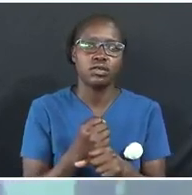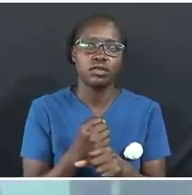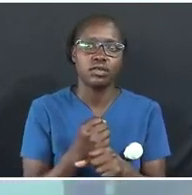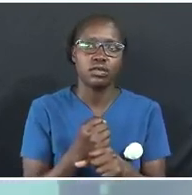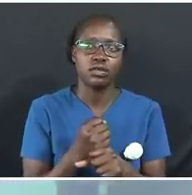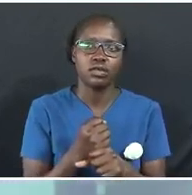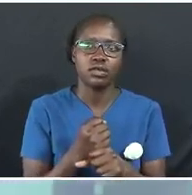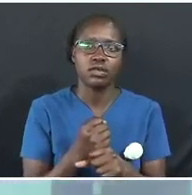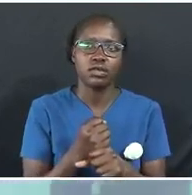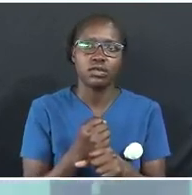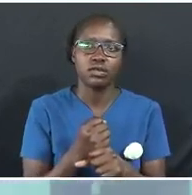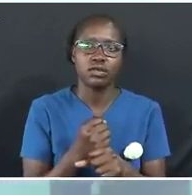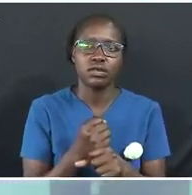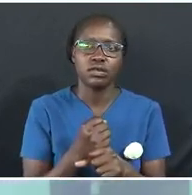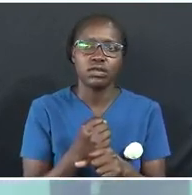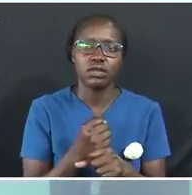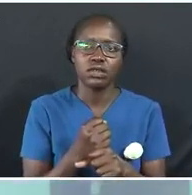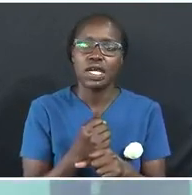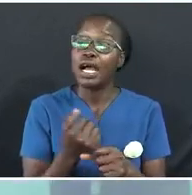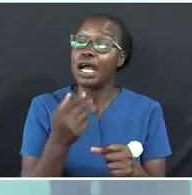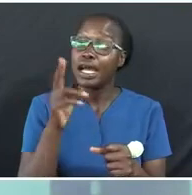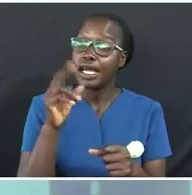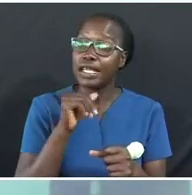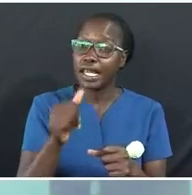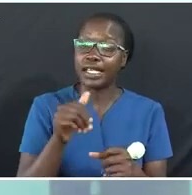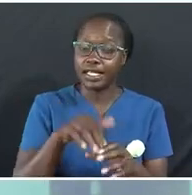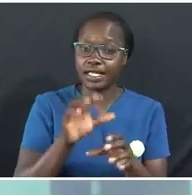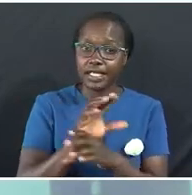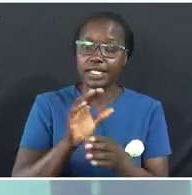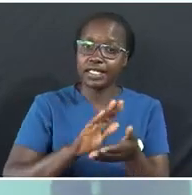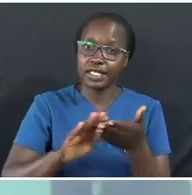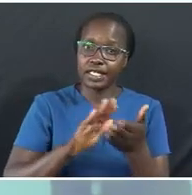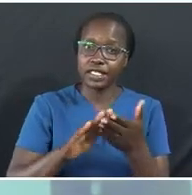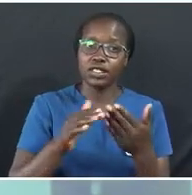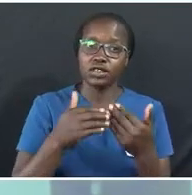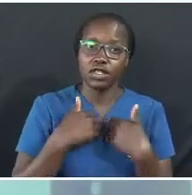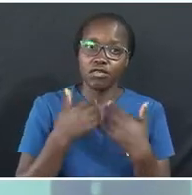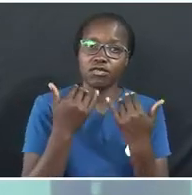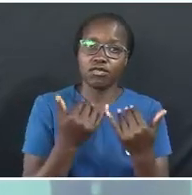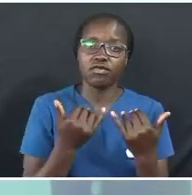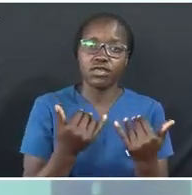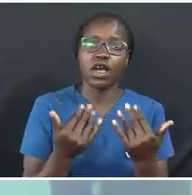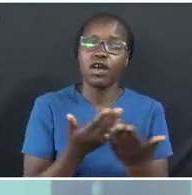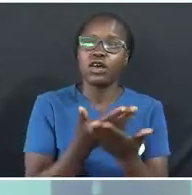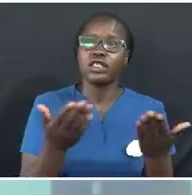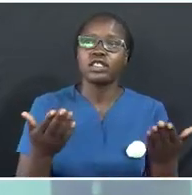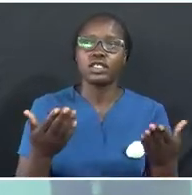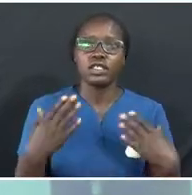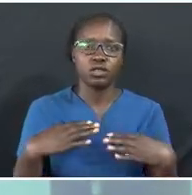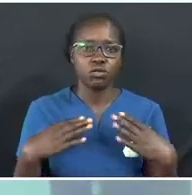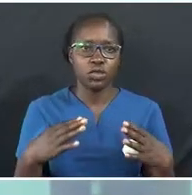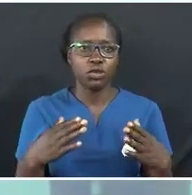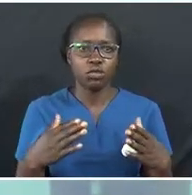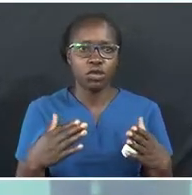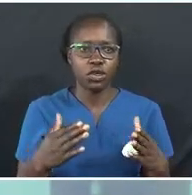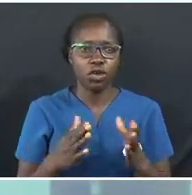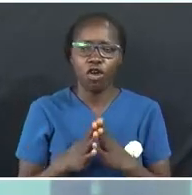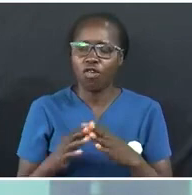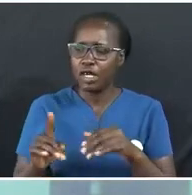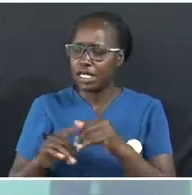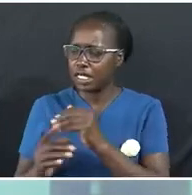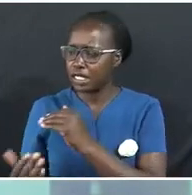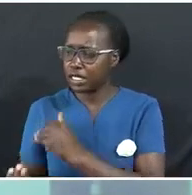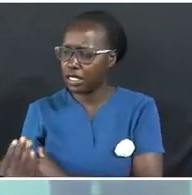None in the church should give an excuse. Now these people of 6 in the morning